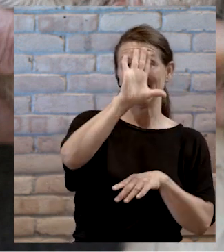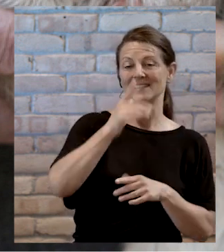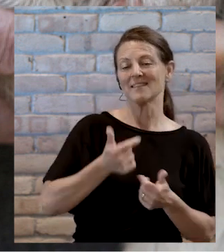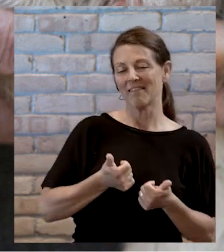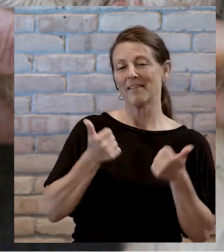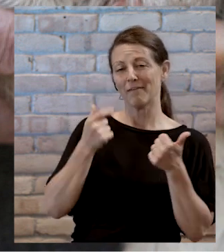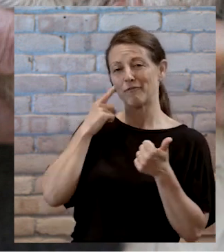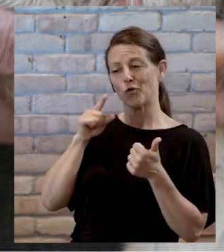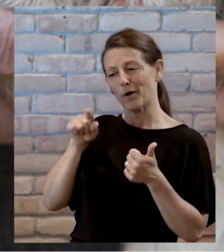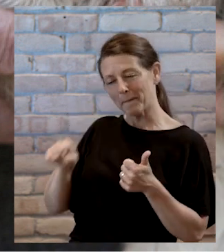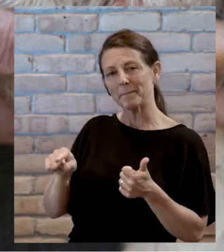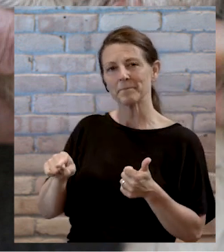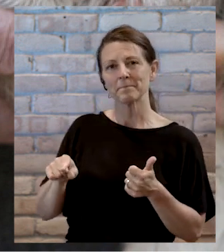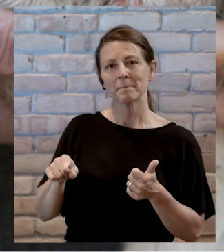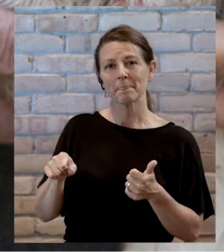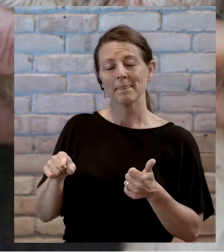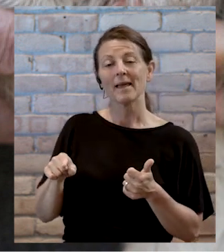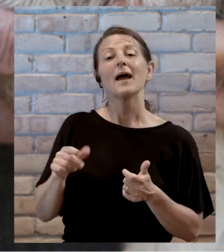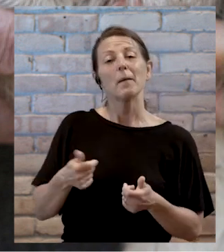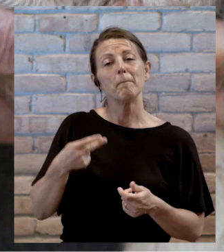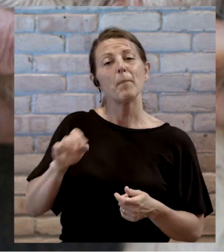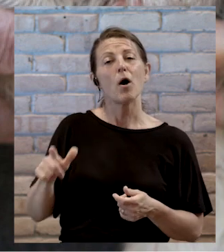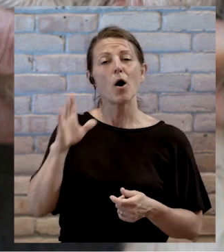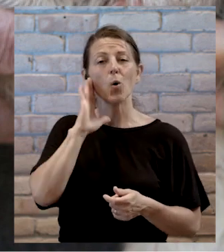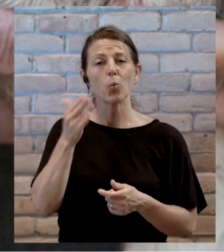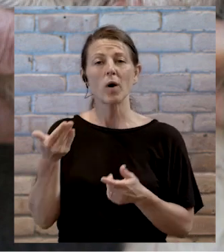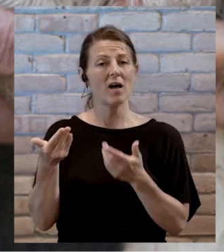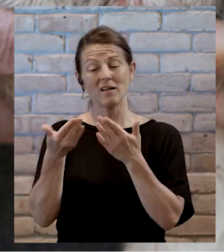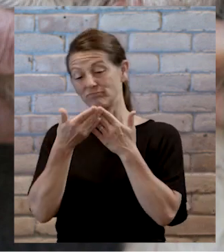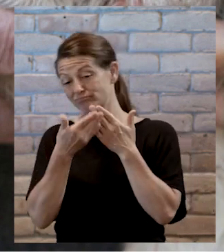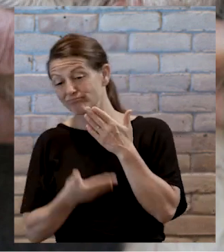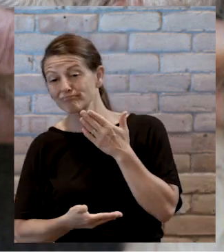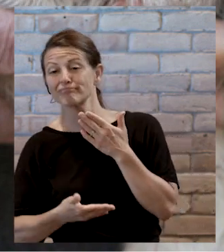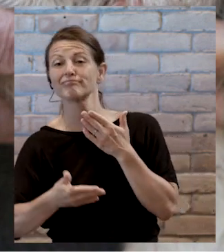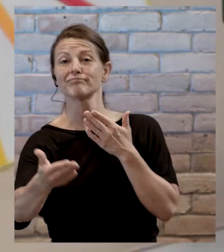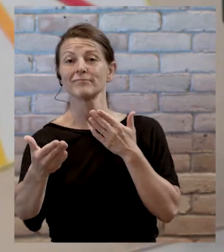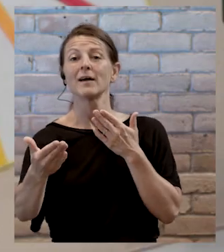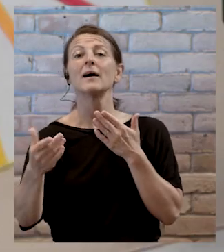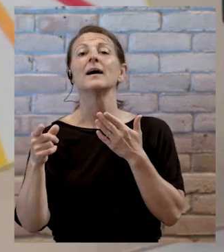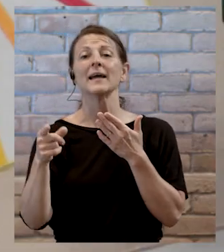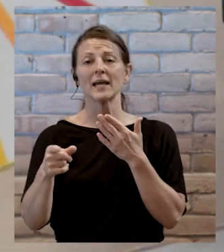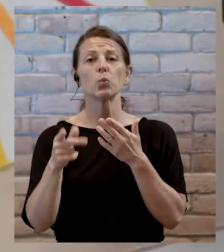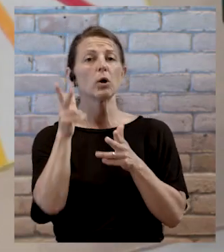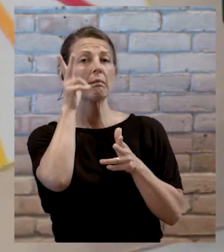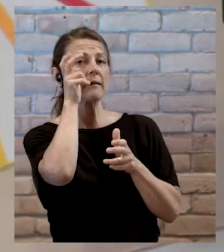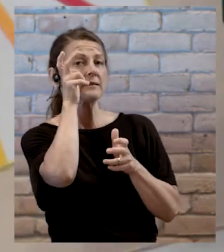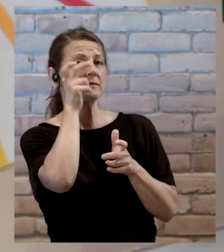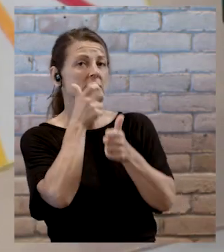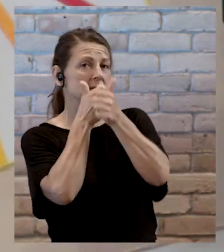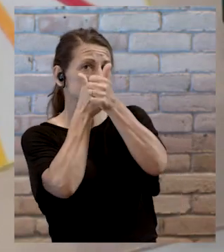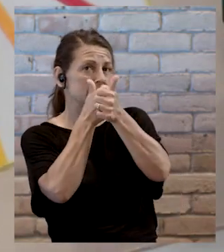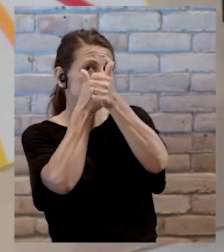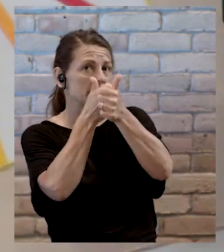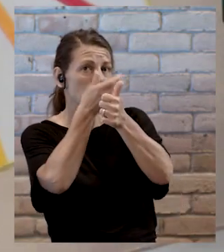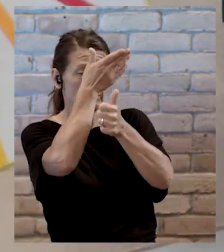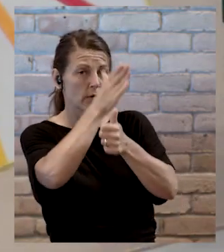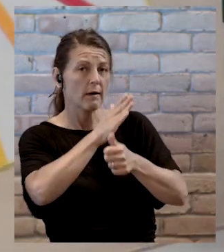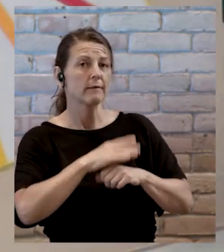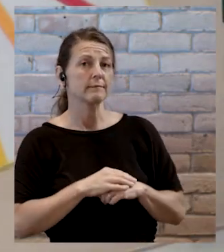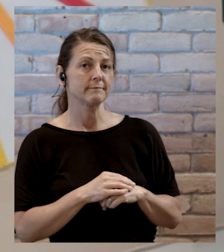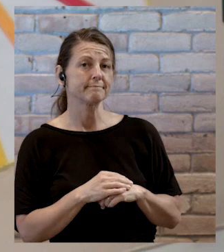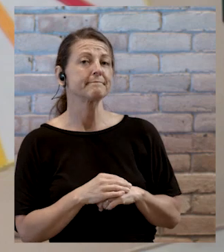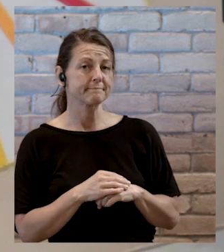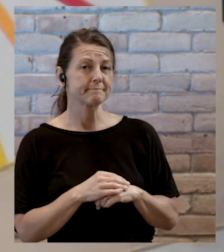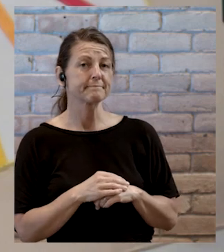because of that, Paul would live every moment of his life from there on, listening to his shepherd